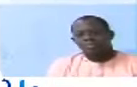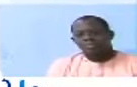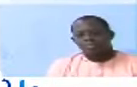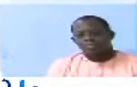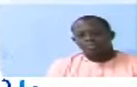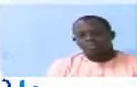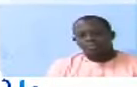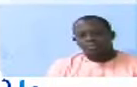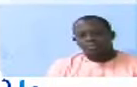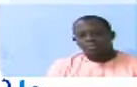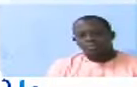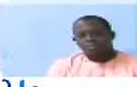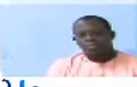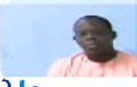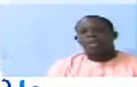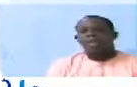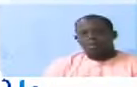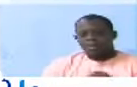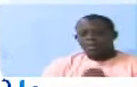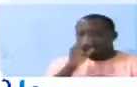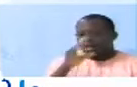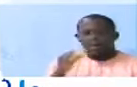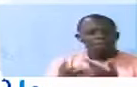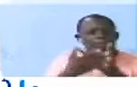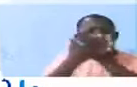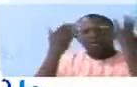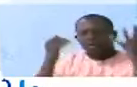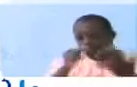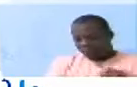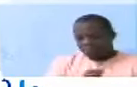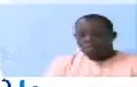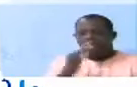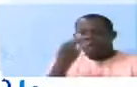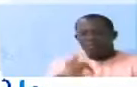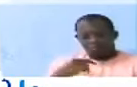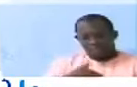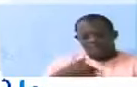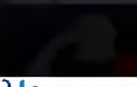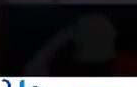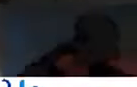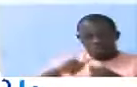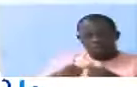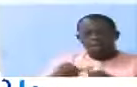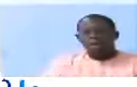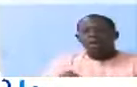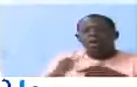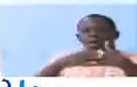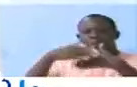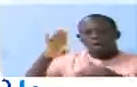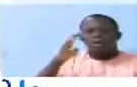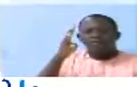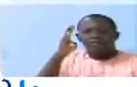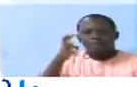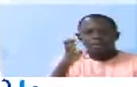Se motana nim fensi. We were plenty. If I can remember, we were more than 40 people.